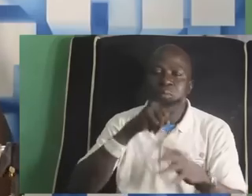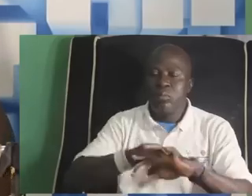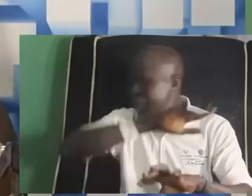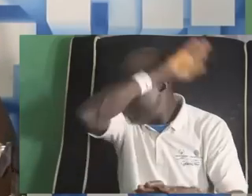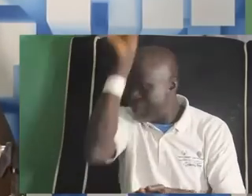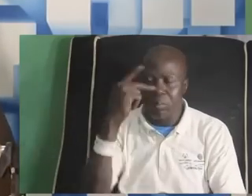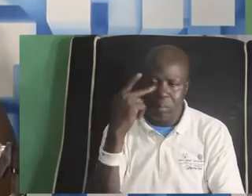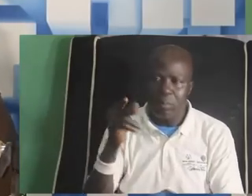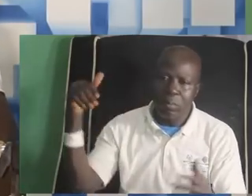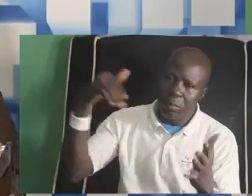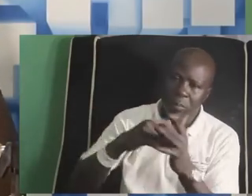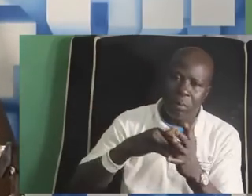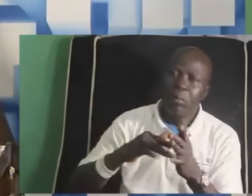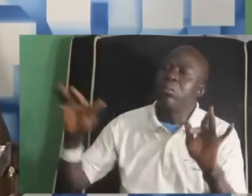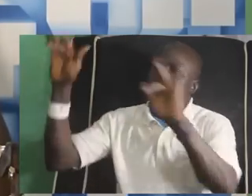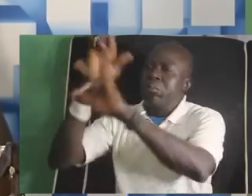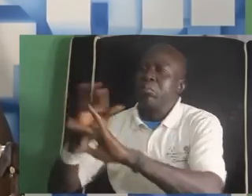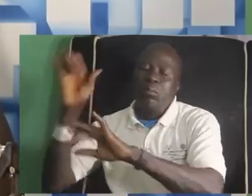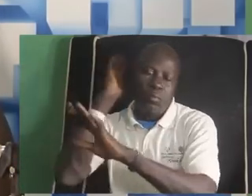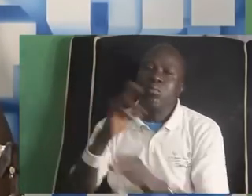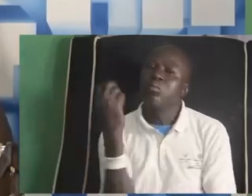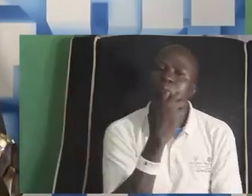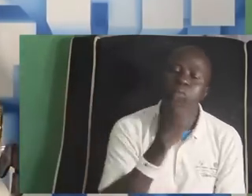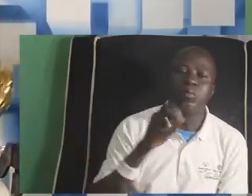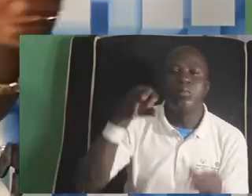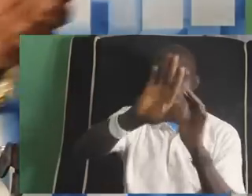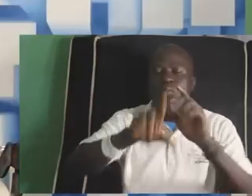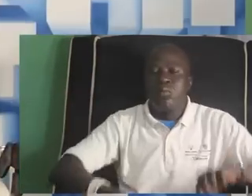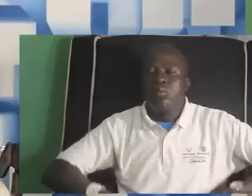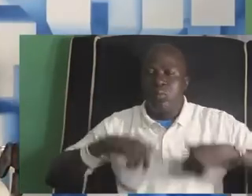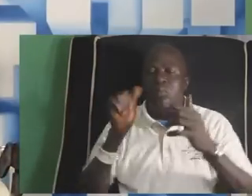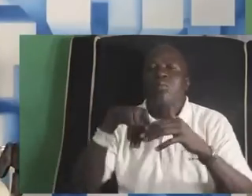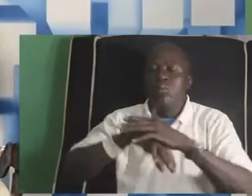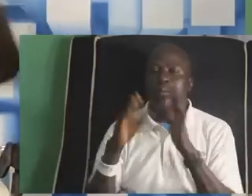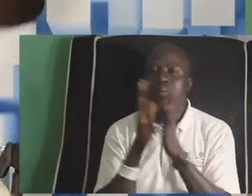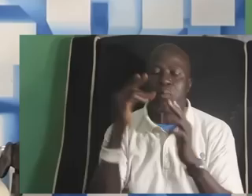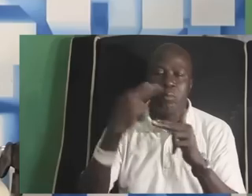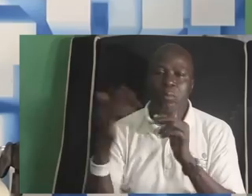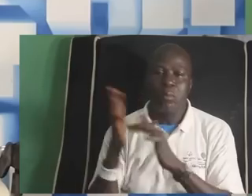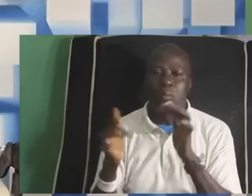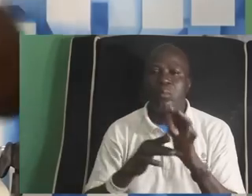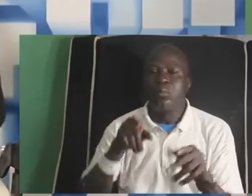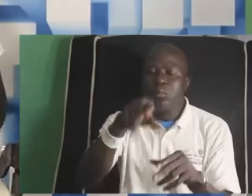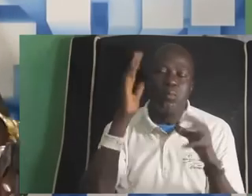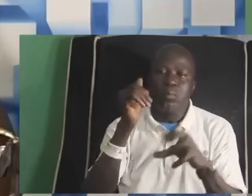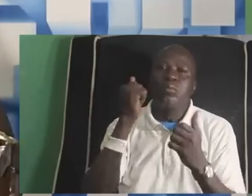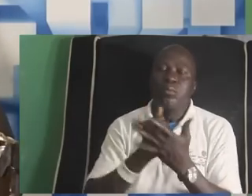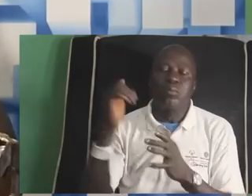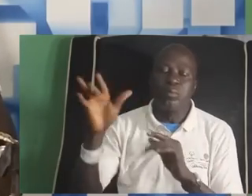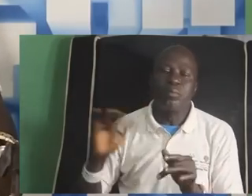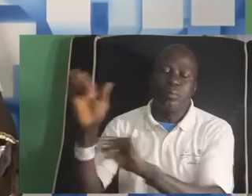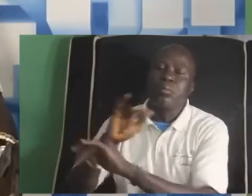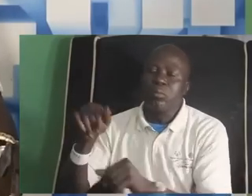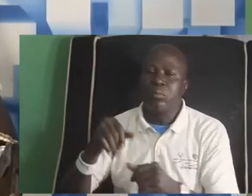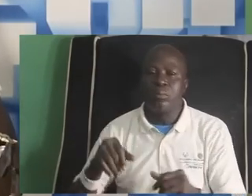time you never see today. I know that and mercy must manifest in your life. I pray in the name of